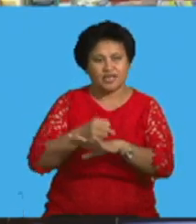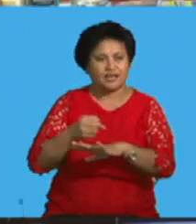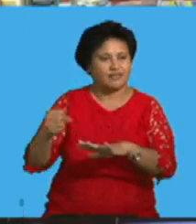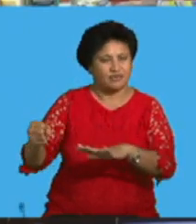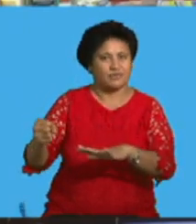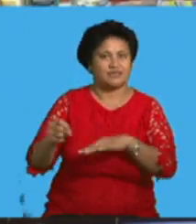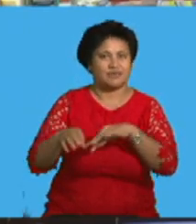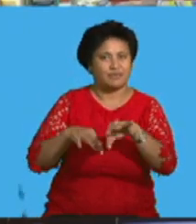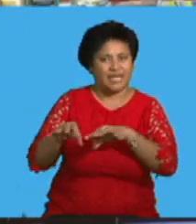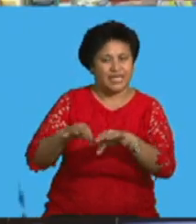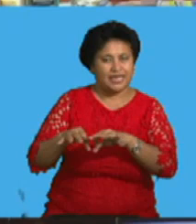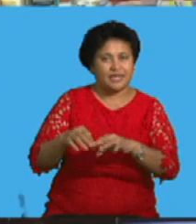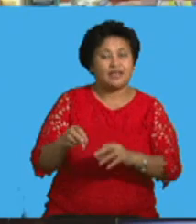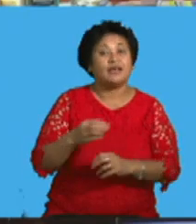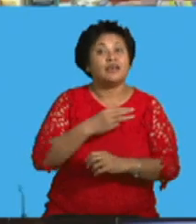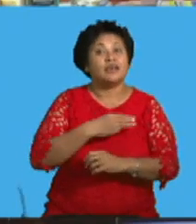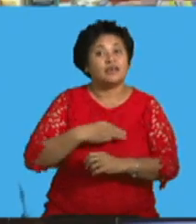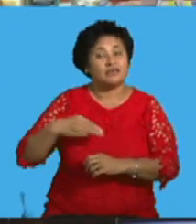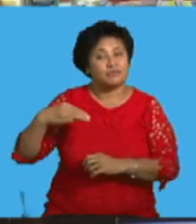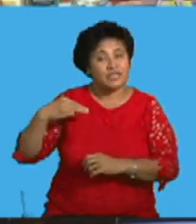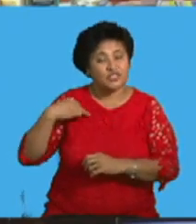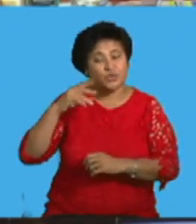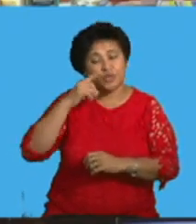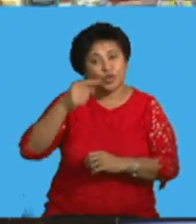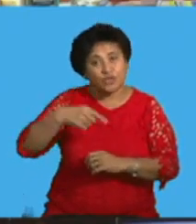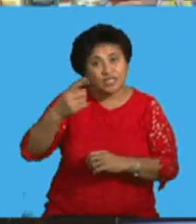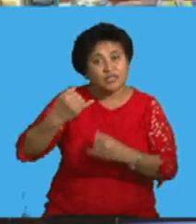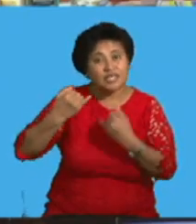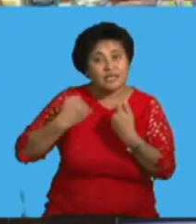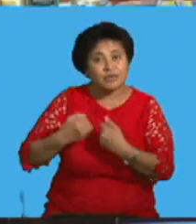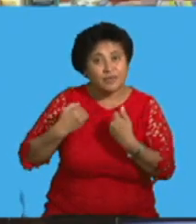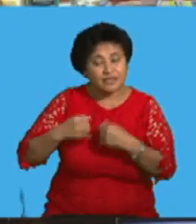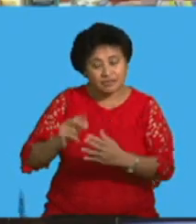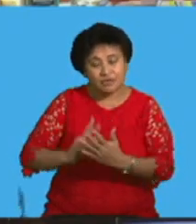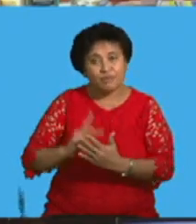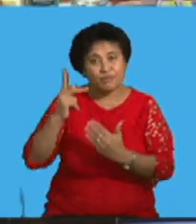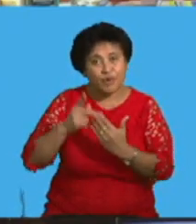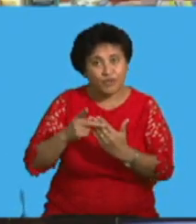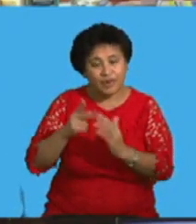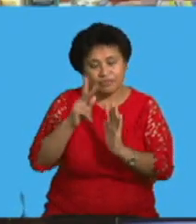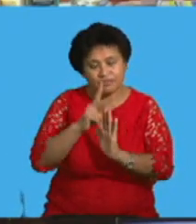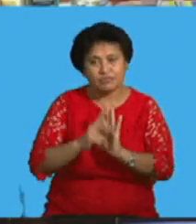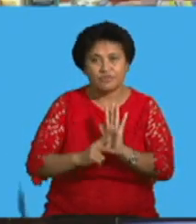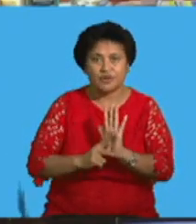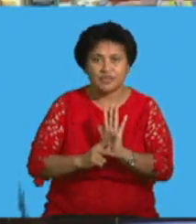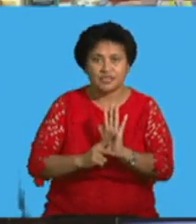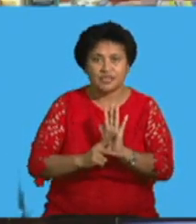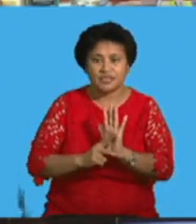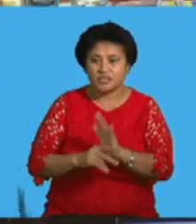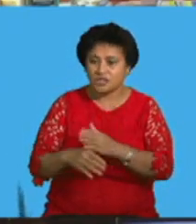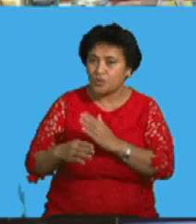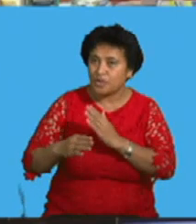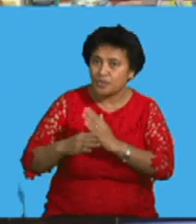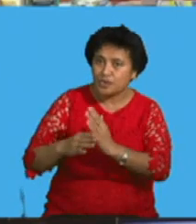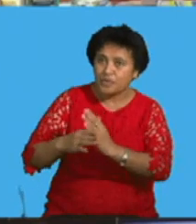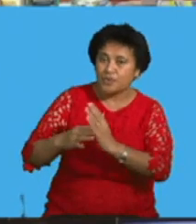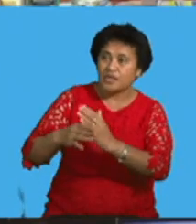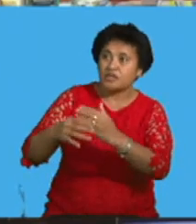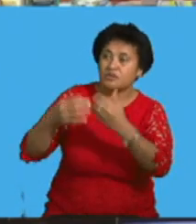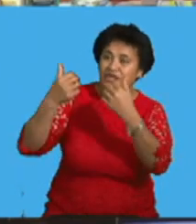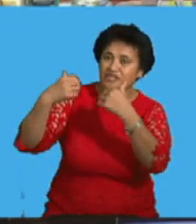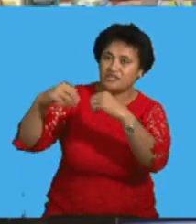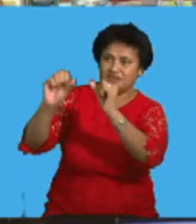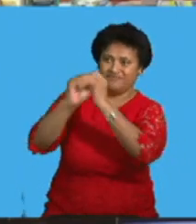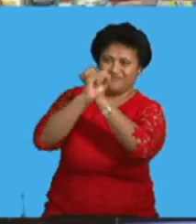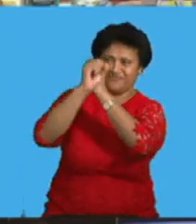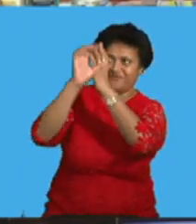it. The Ministry will continue the implementation of the programs and policies, and it will work towards achieving the vision